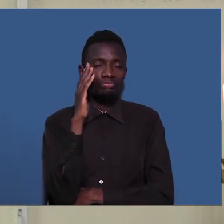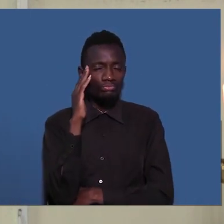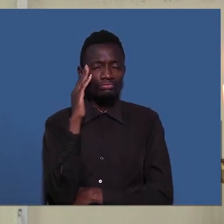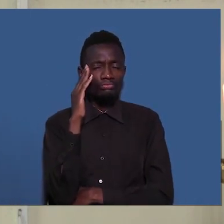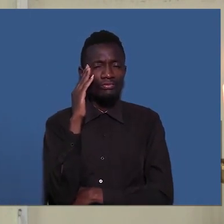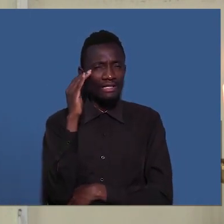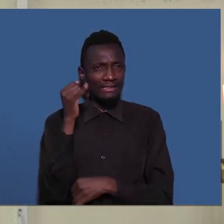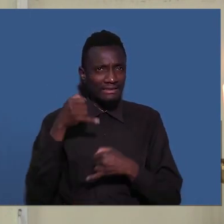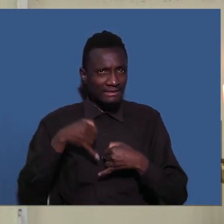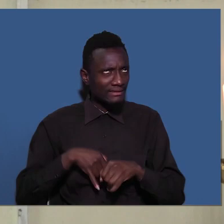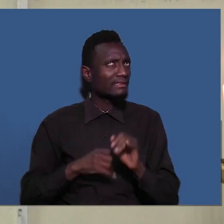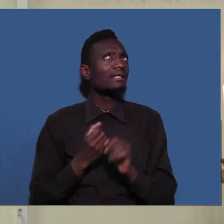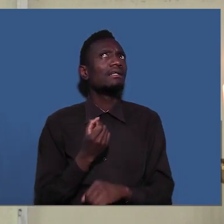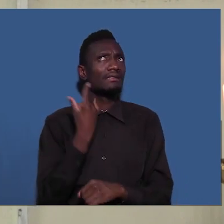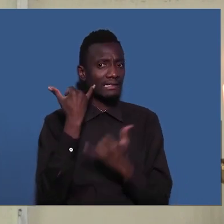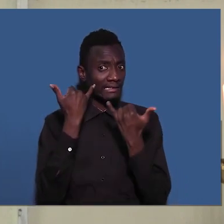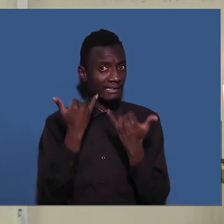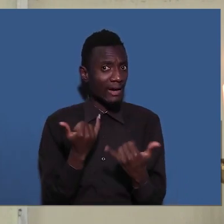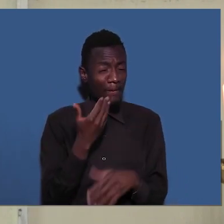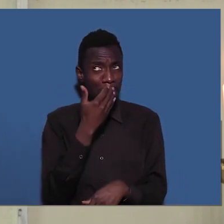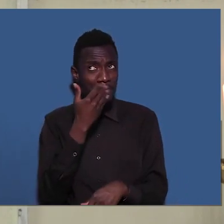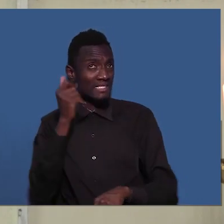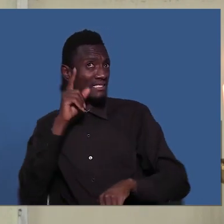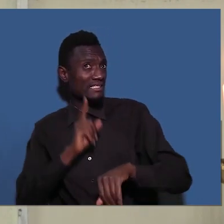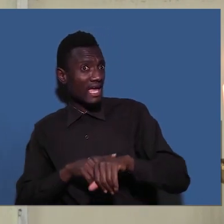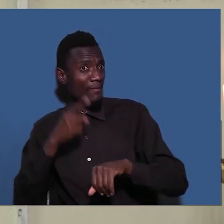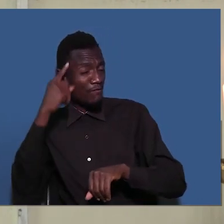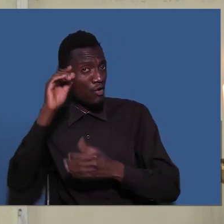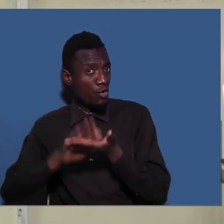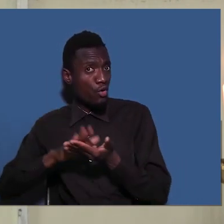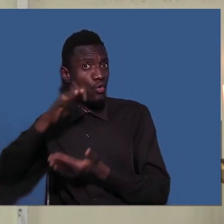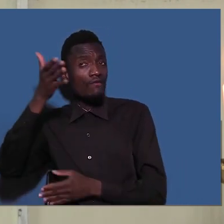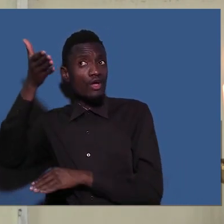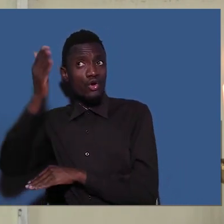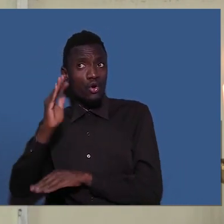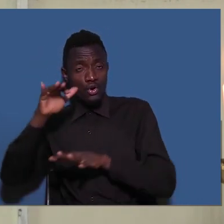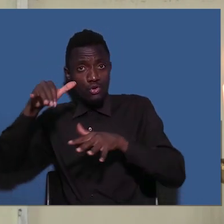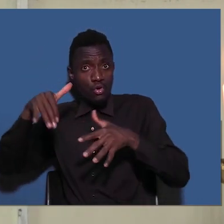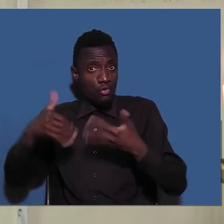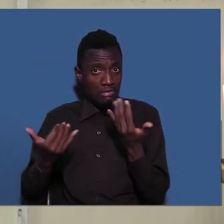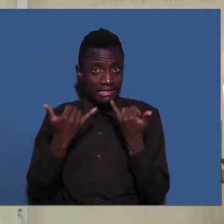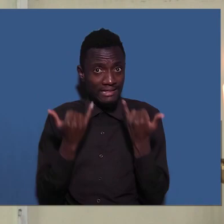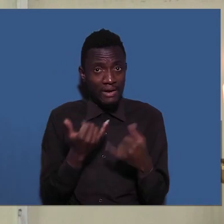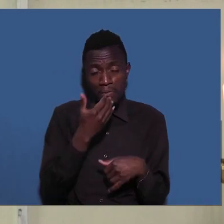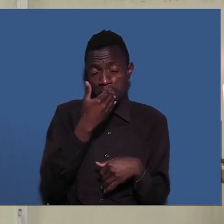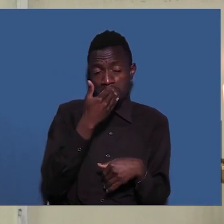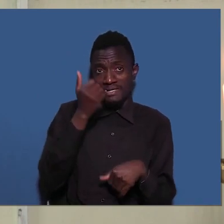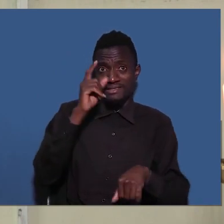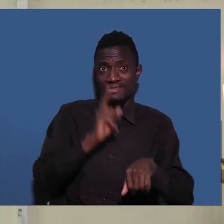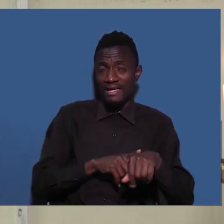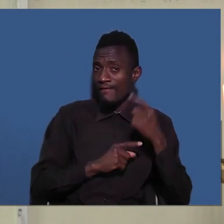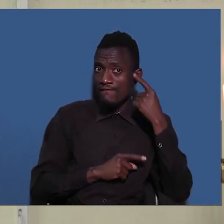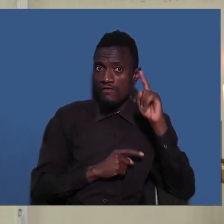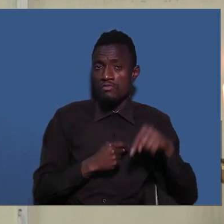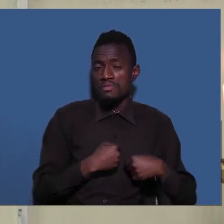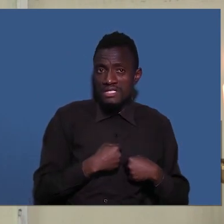appropriate time for me to glorify God, or is it the appropriate time for